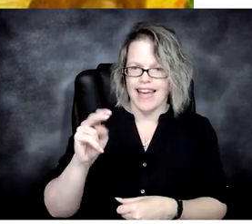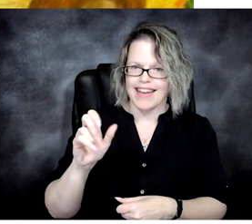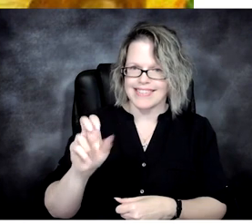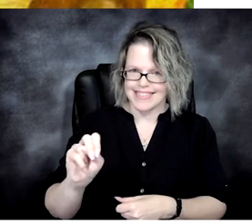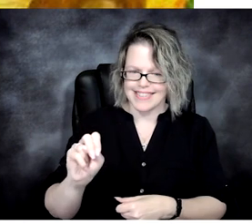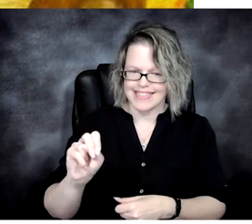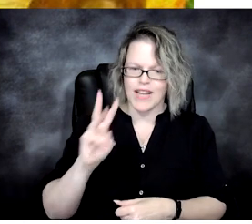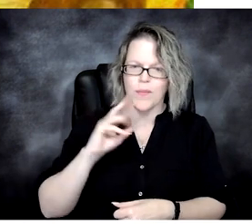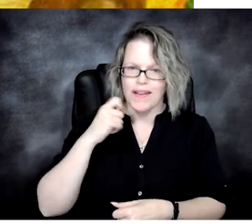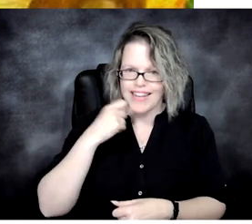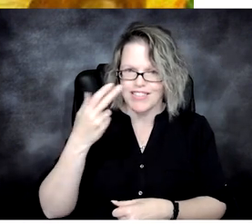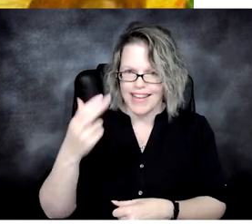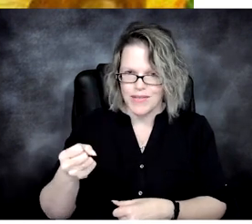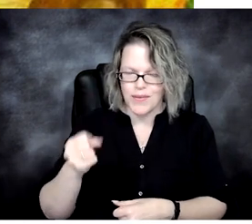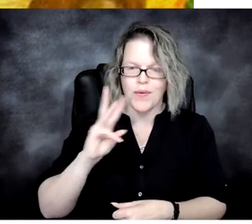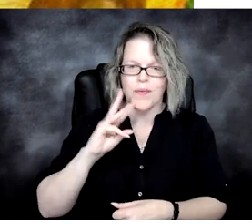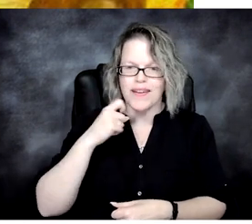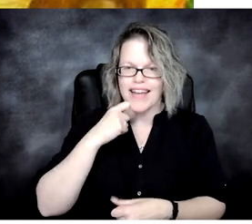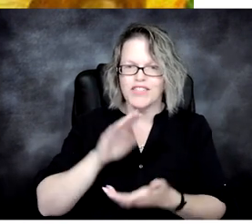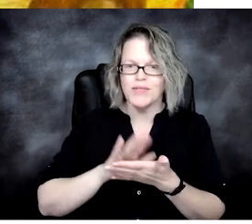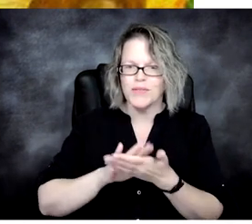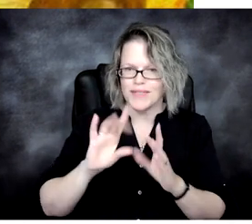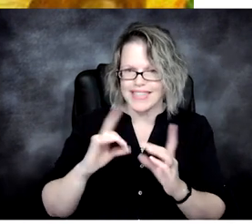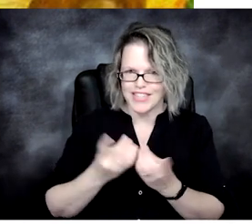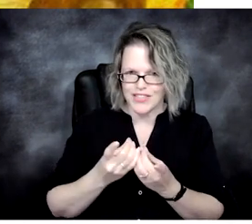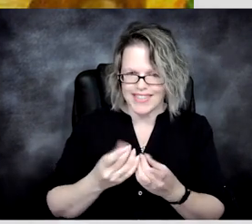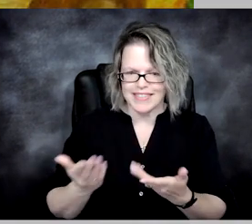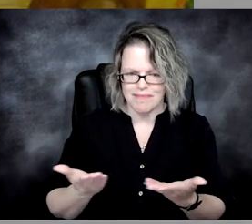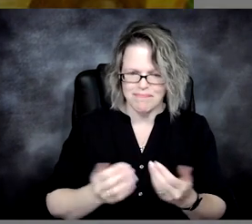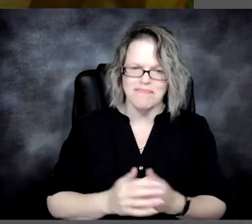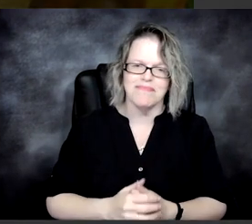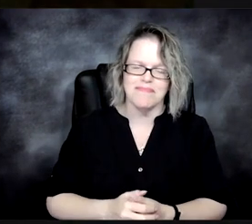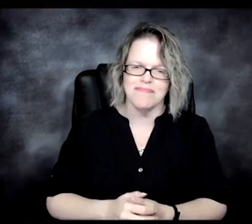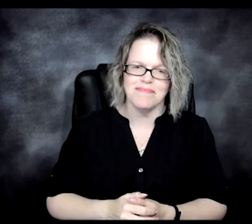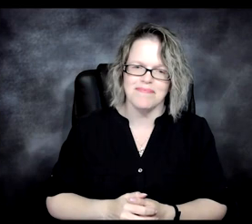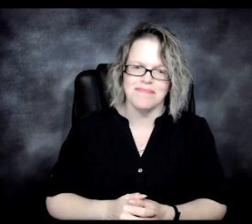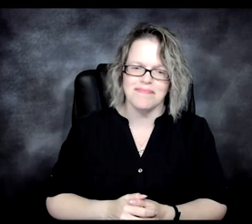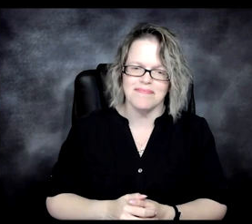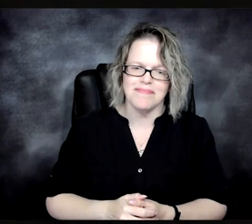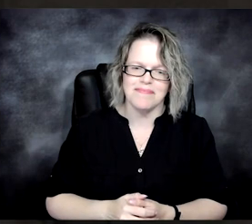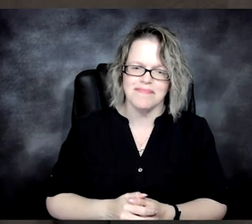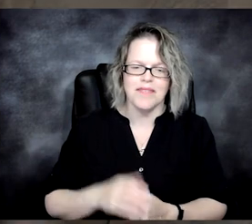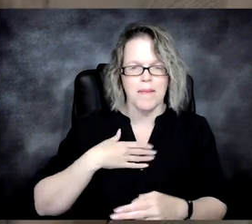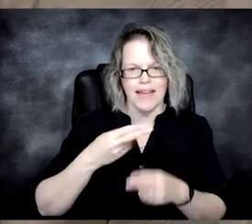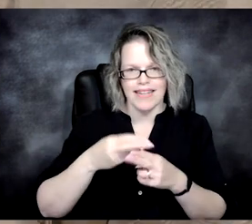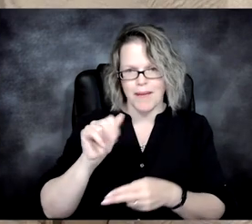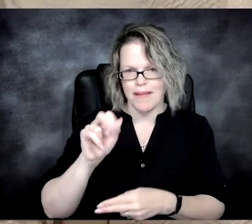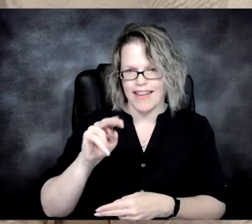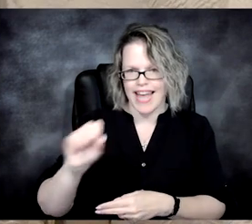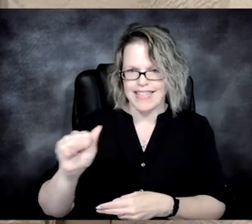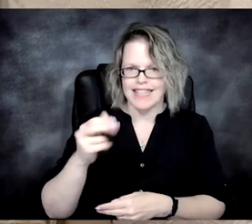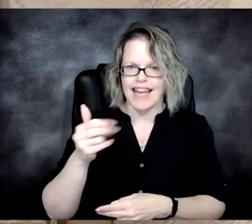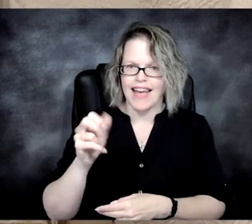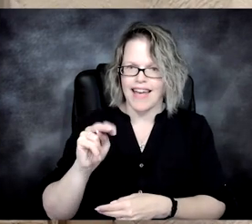High School in the Wenatchee School District in ESD 171. My name is Anessa Hansen.